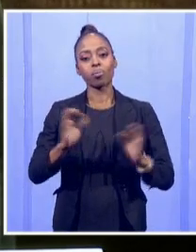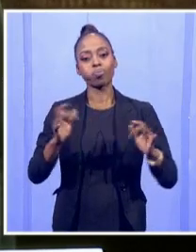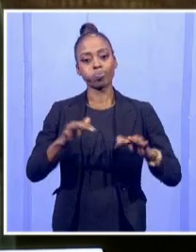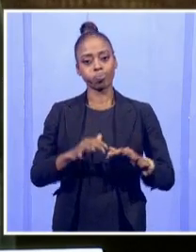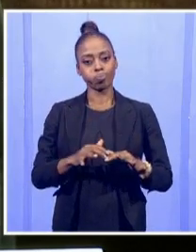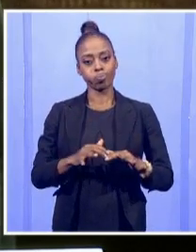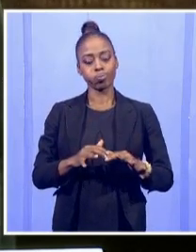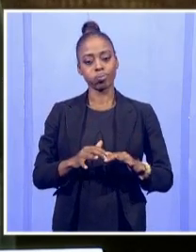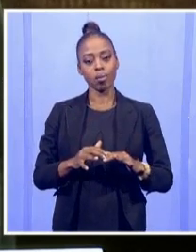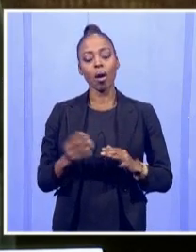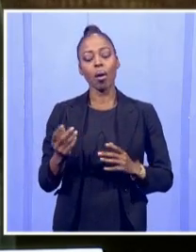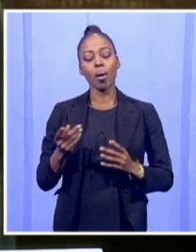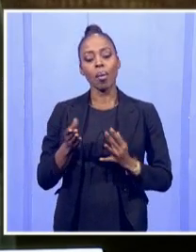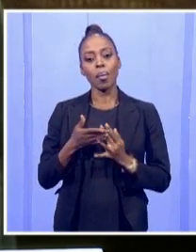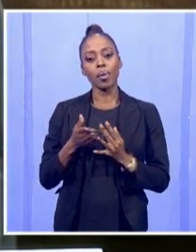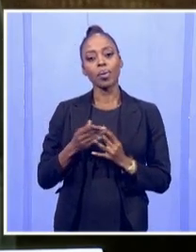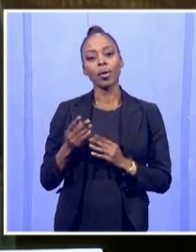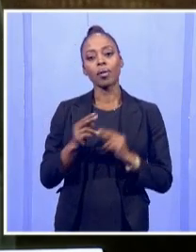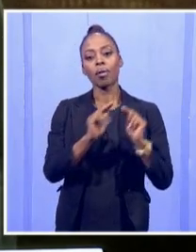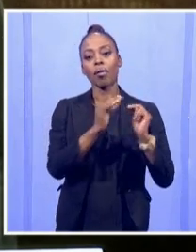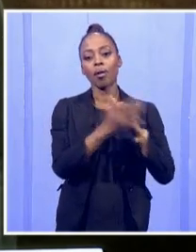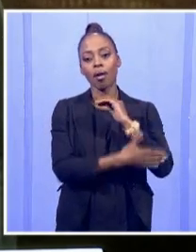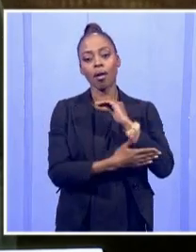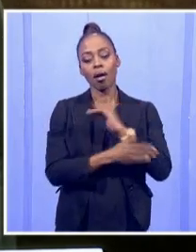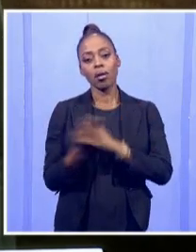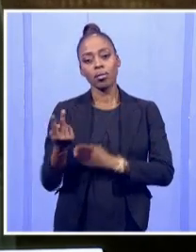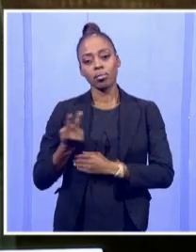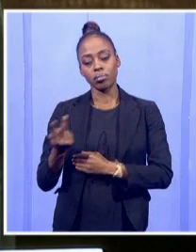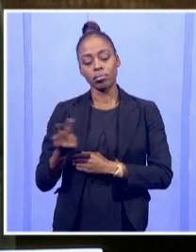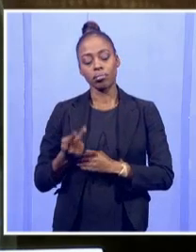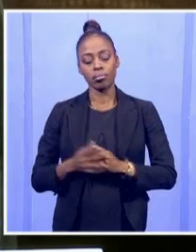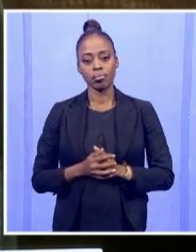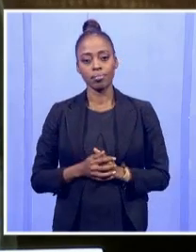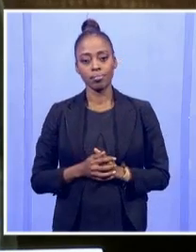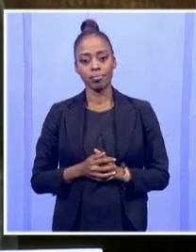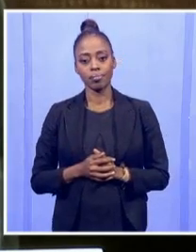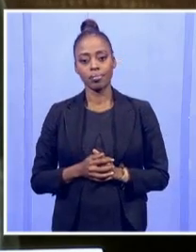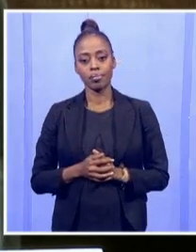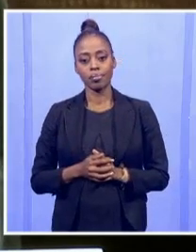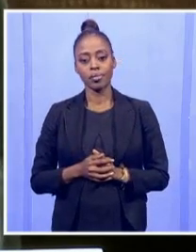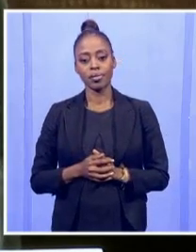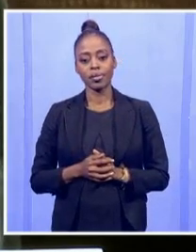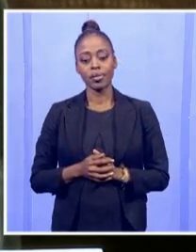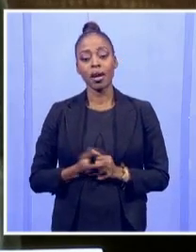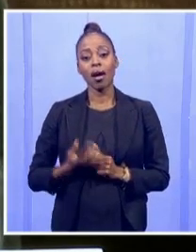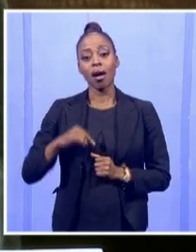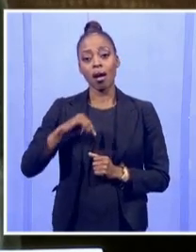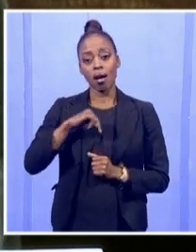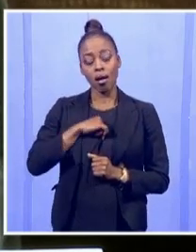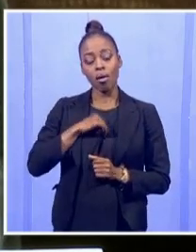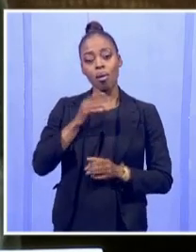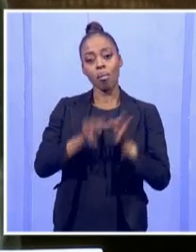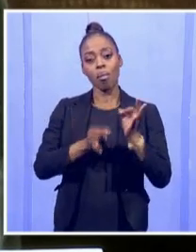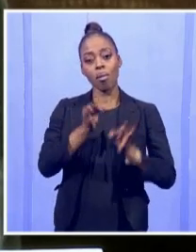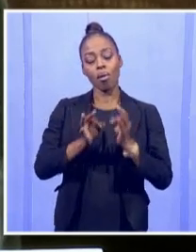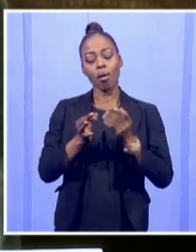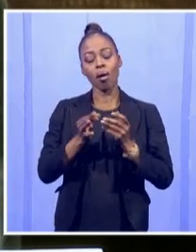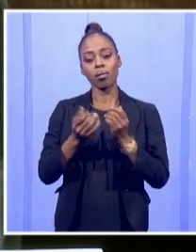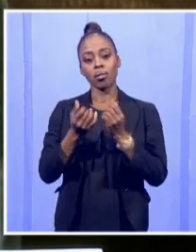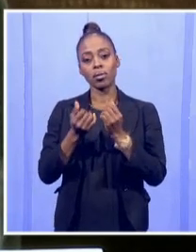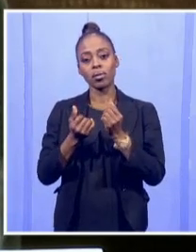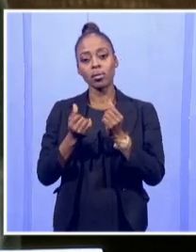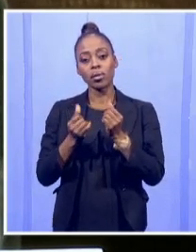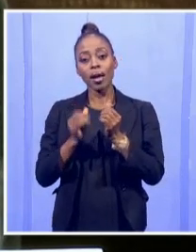our two countries. Saudi Arabia and South Africa has long-standing political, diplomatic, and